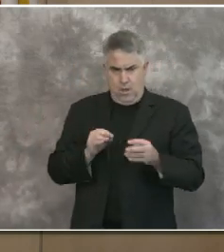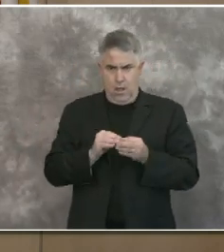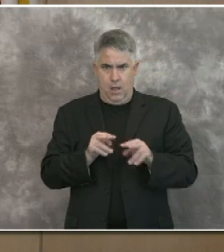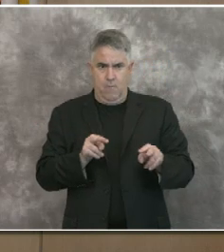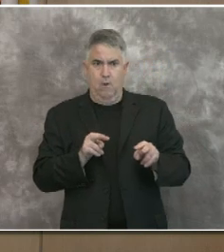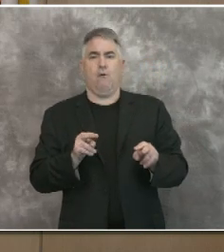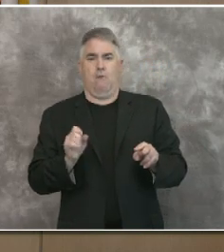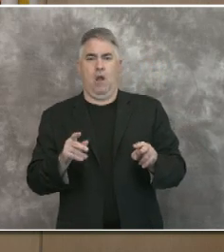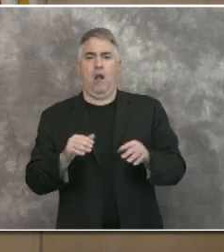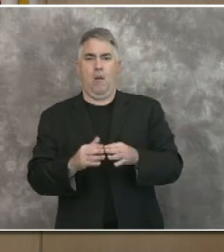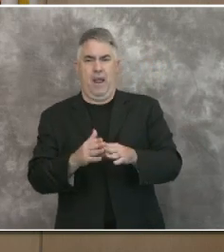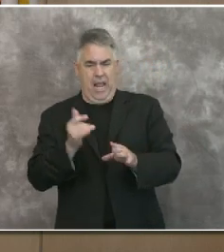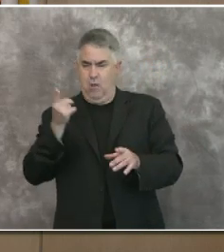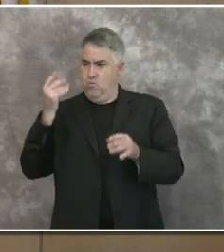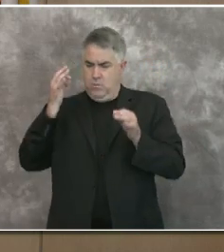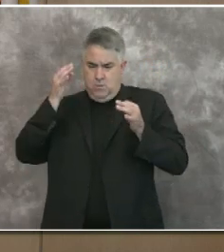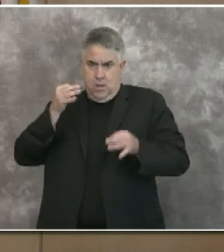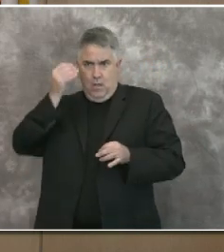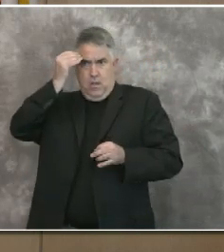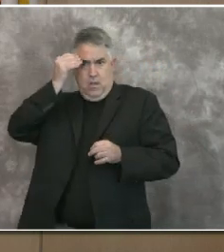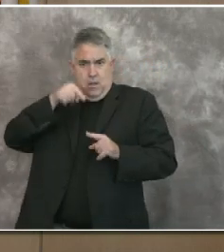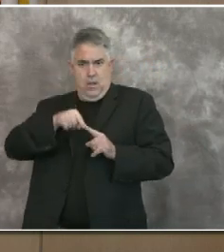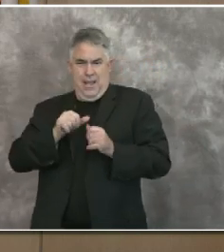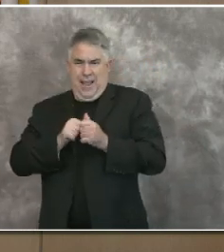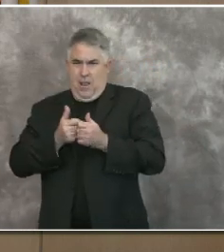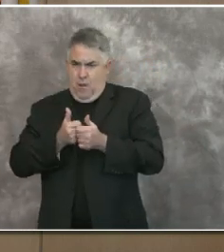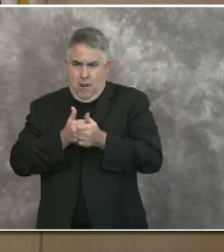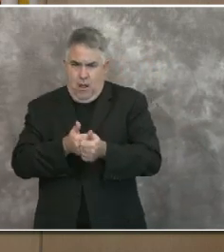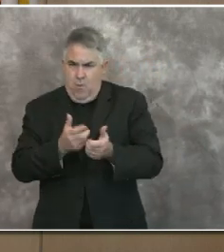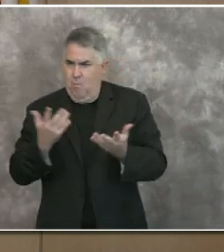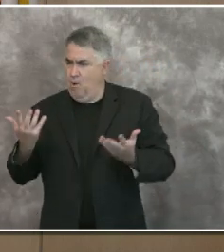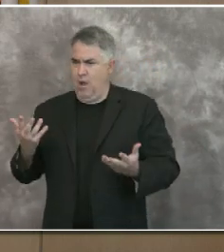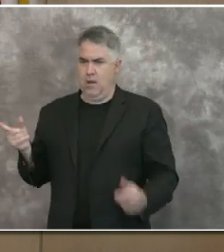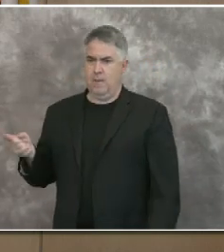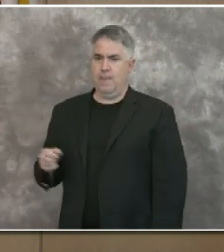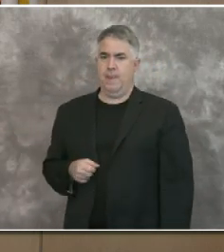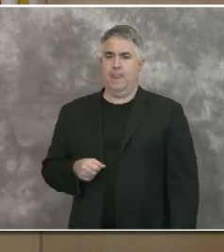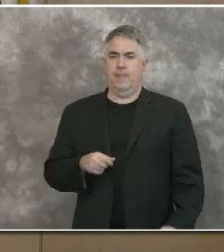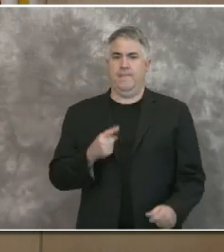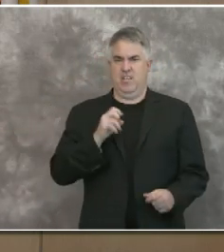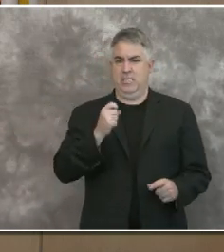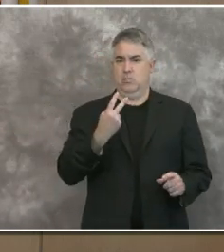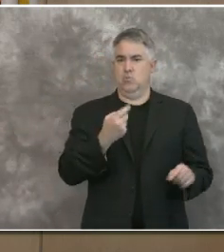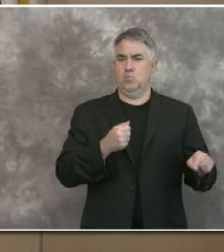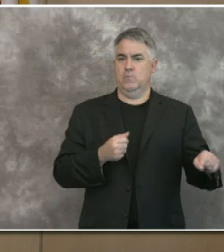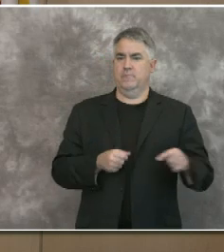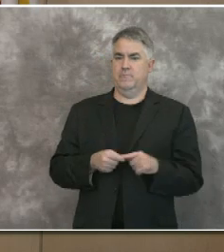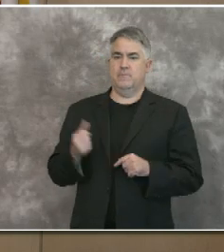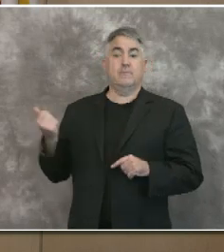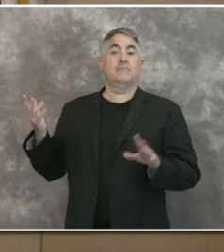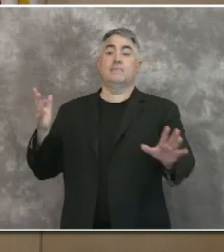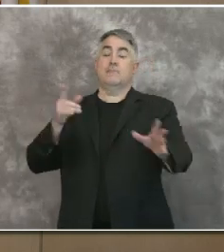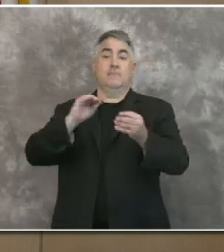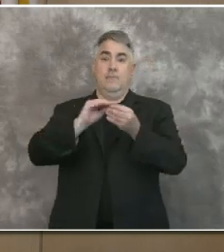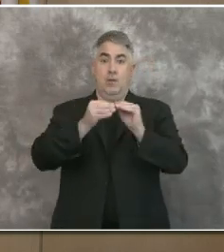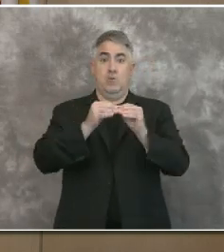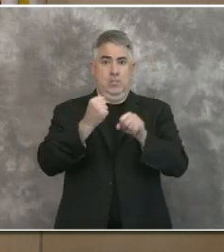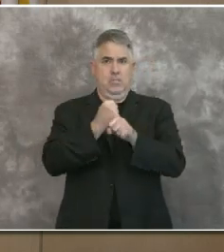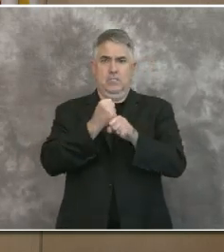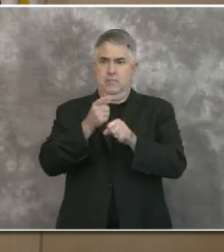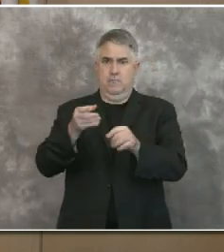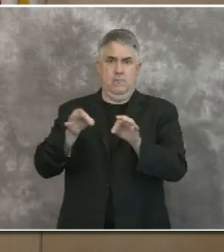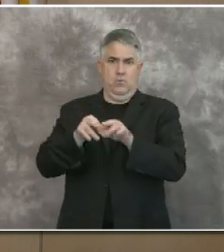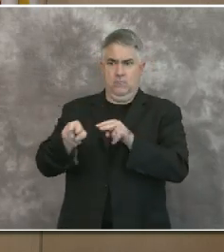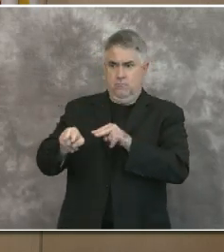those metrics as we continue to progress through stage 2? So those metrics are very important. As specified, they are